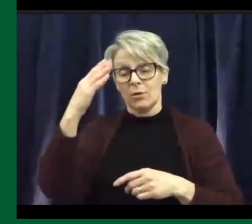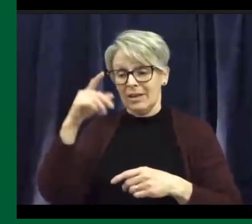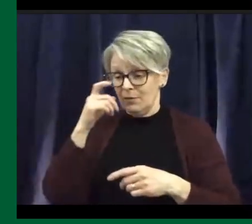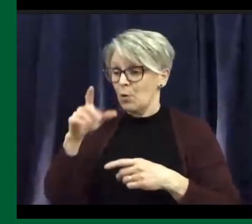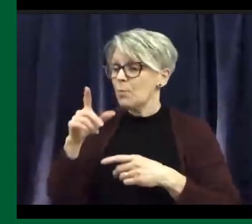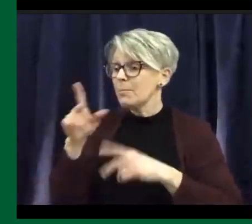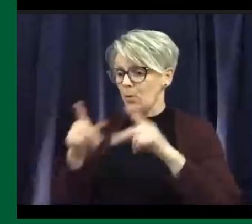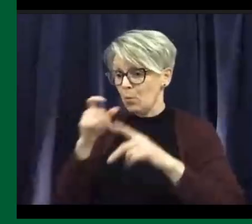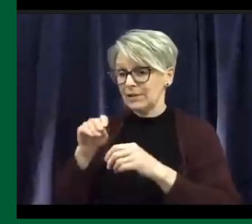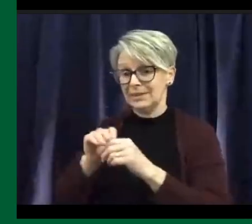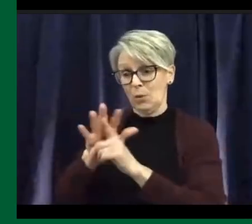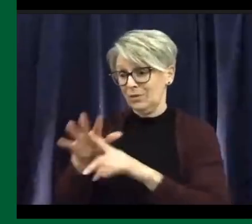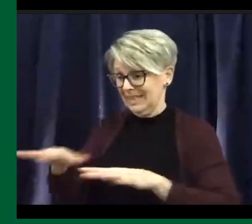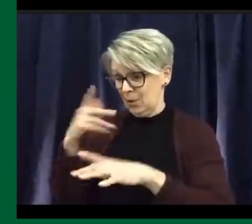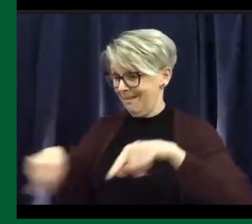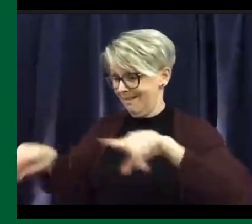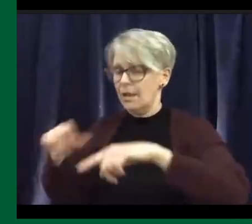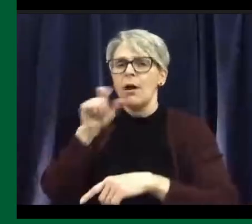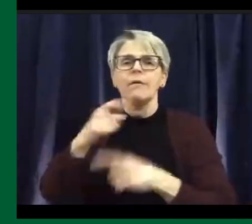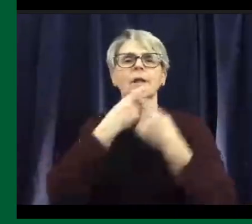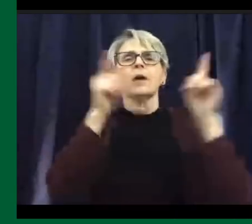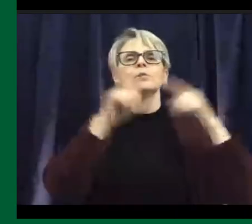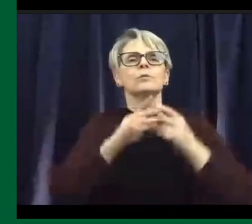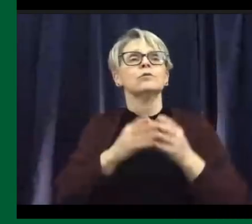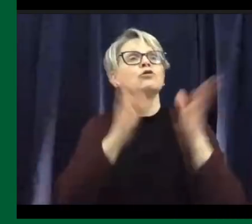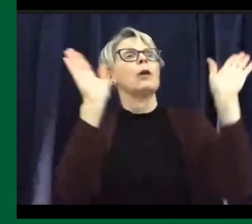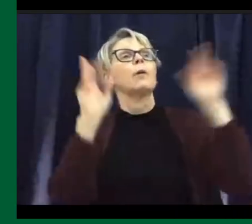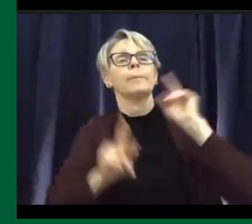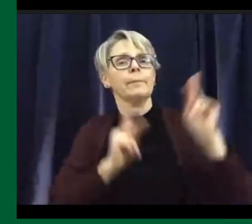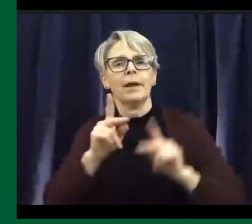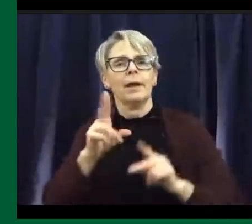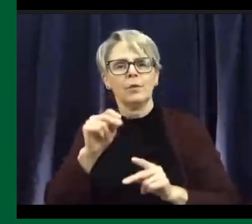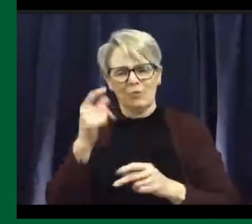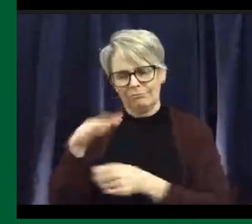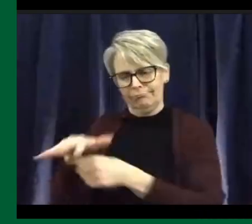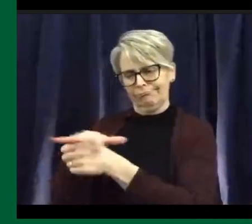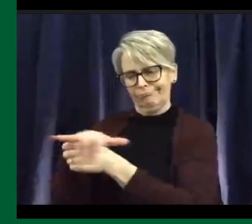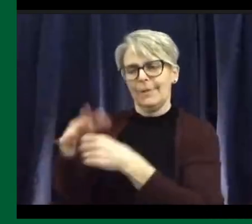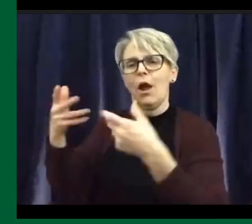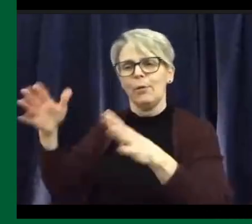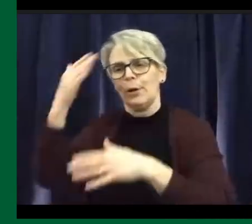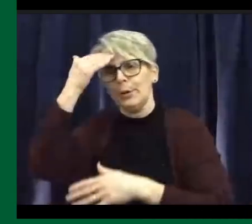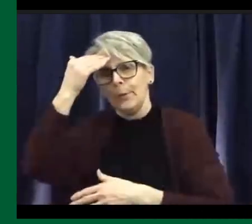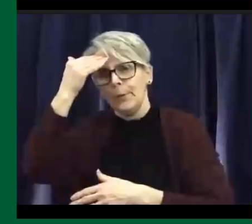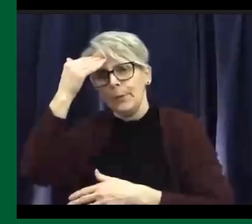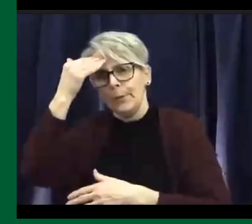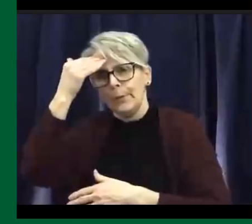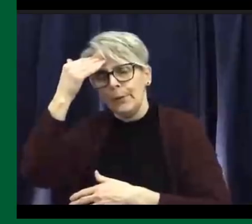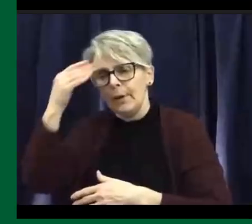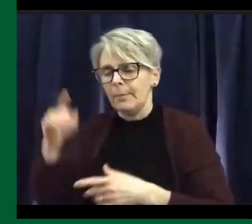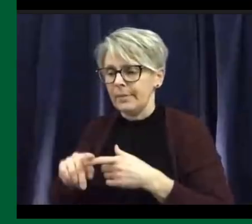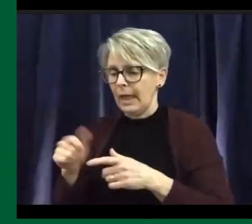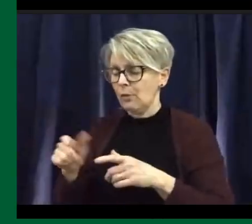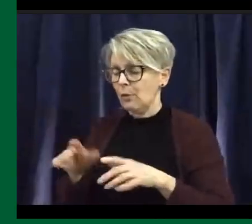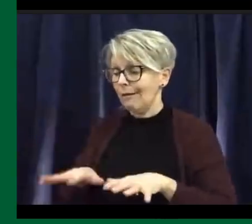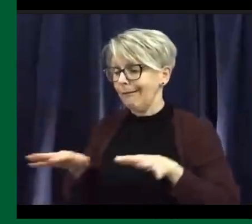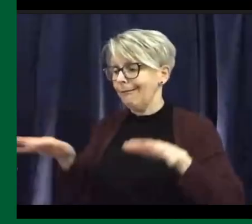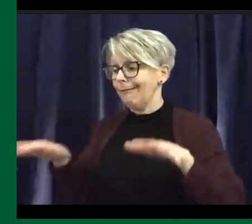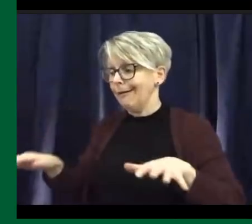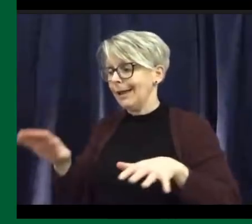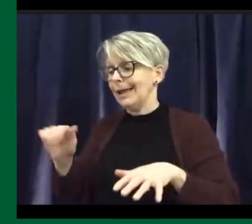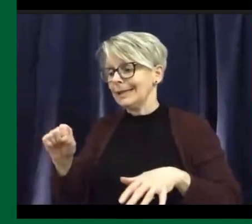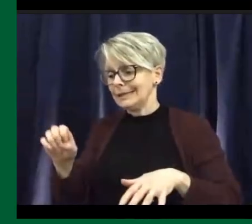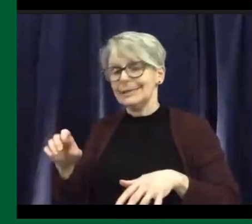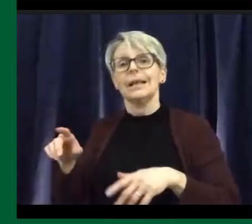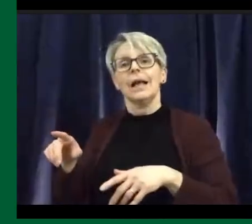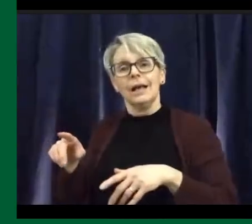But obviously, there's quickly everyone is offered testing, and that generates additional cases. But then that's exactly how then in some cases the